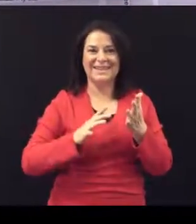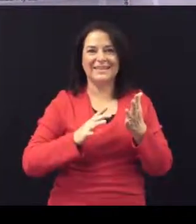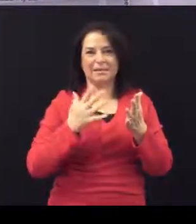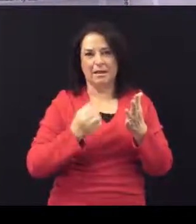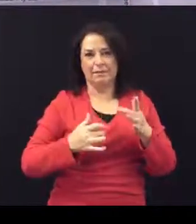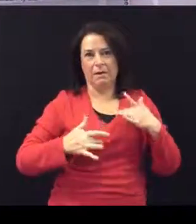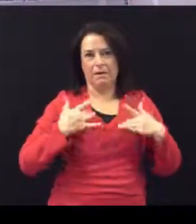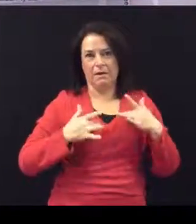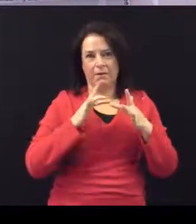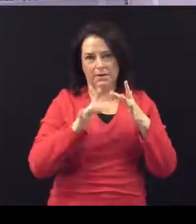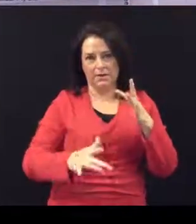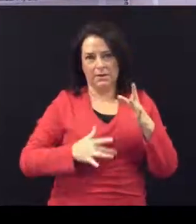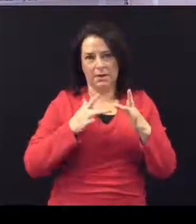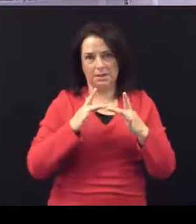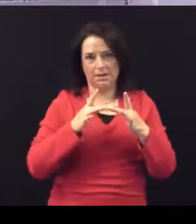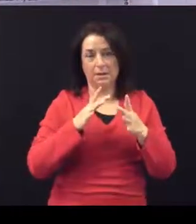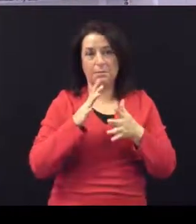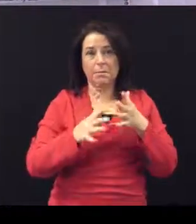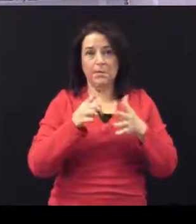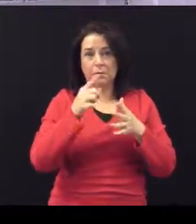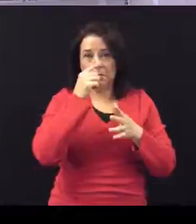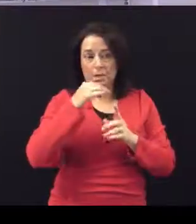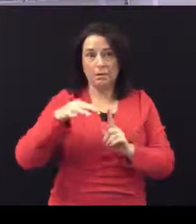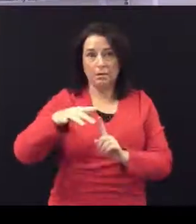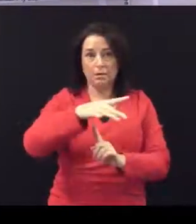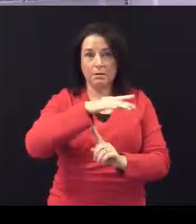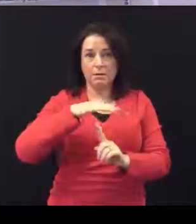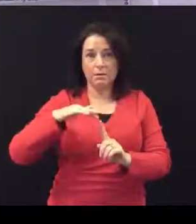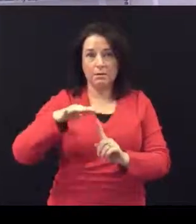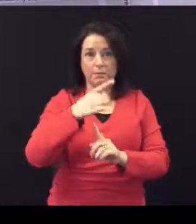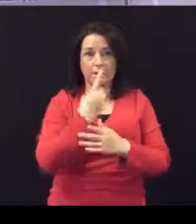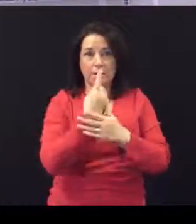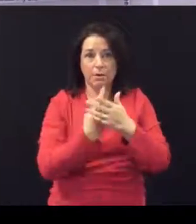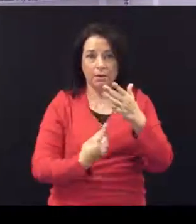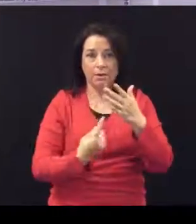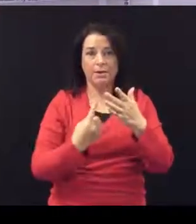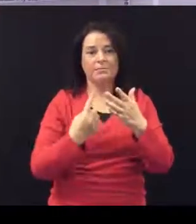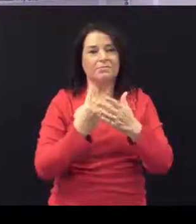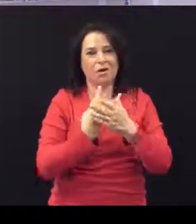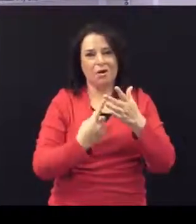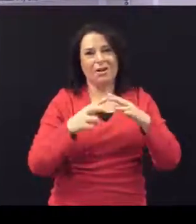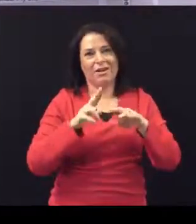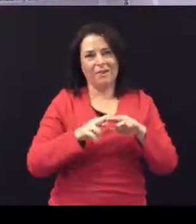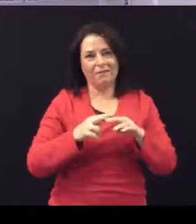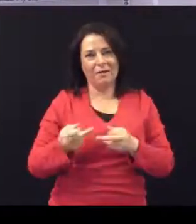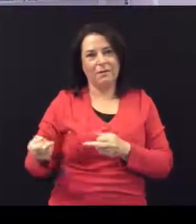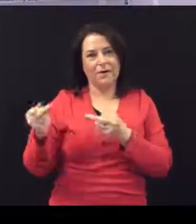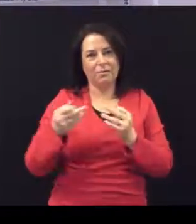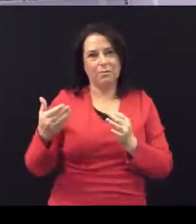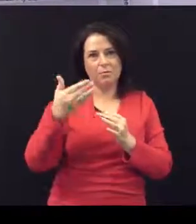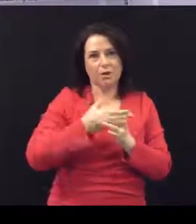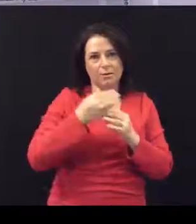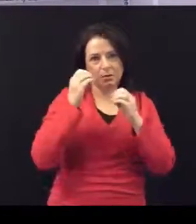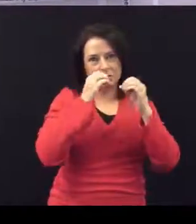app with a Wi-Fi-only iPad unless you're connected to a Wi-Fi access point. Similarly, with the 3G